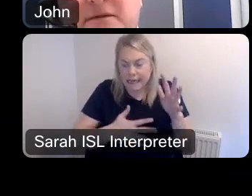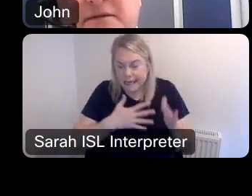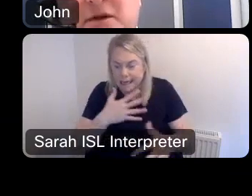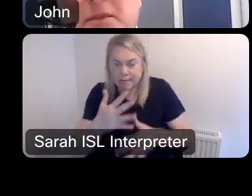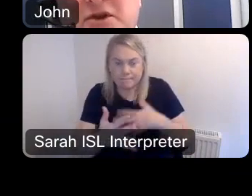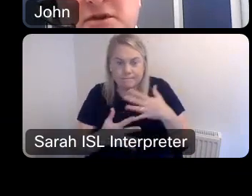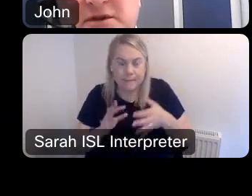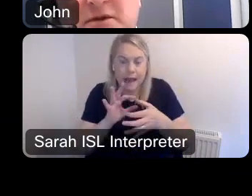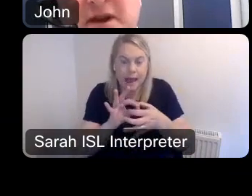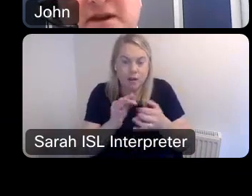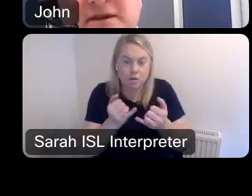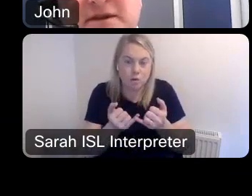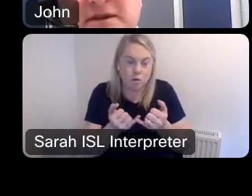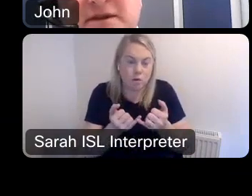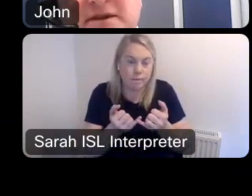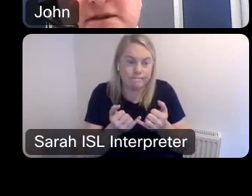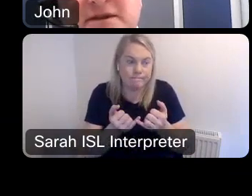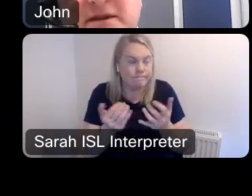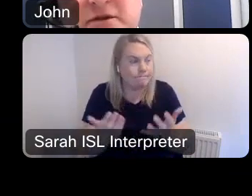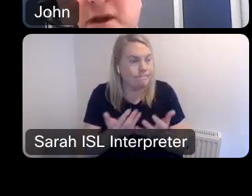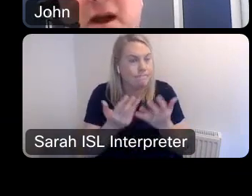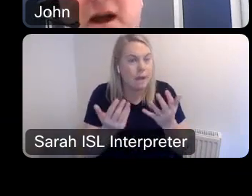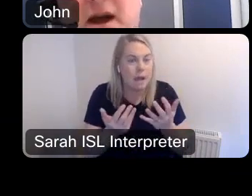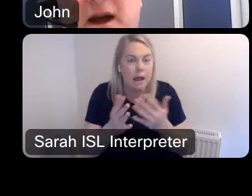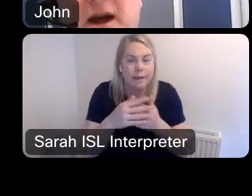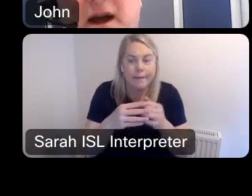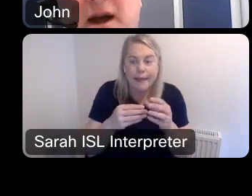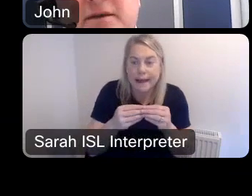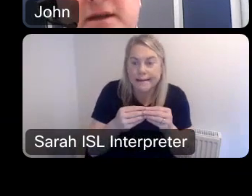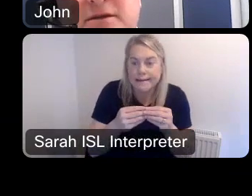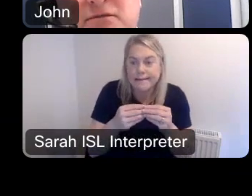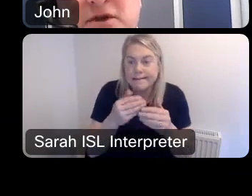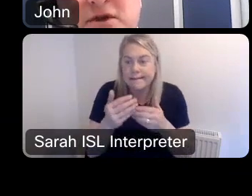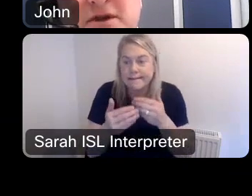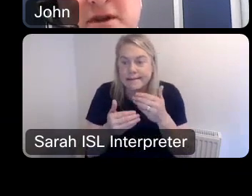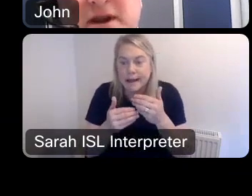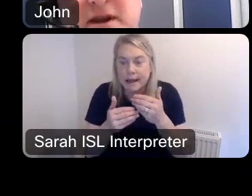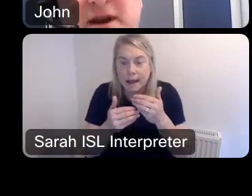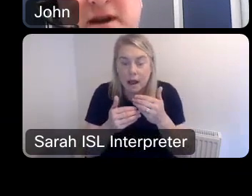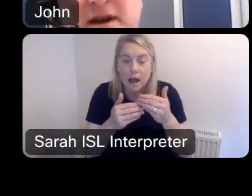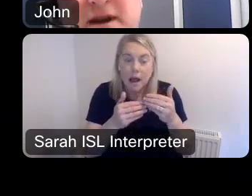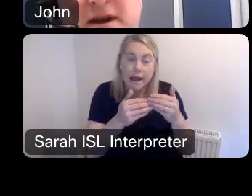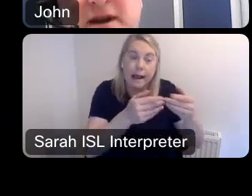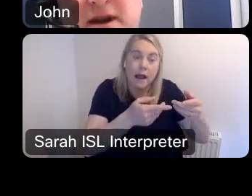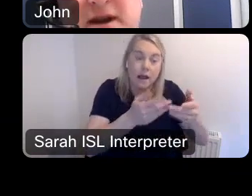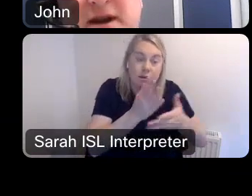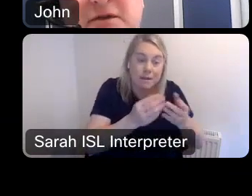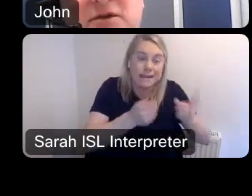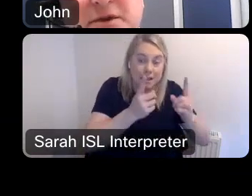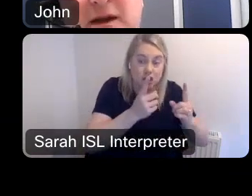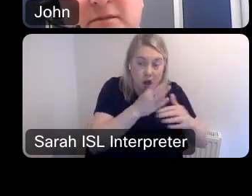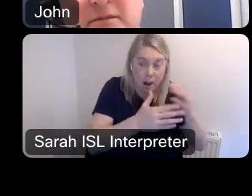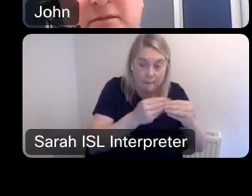of commission. So things that are done that result in an adverse outcome.